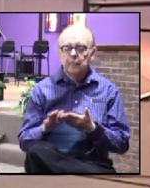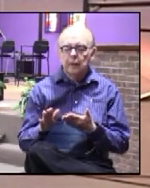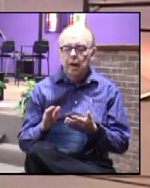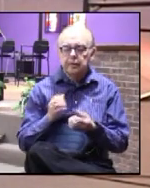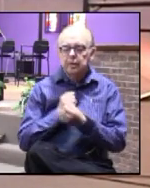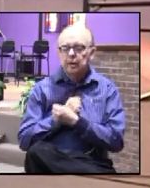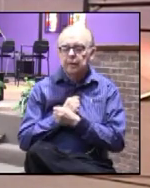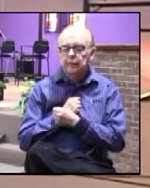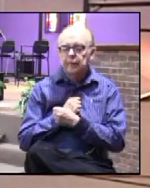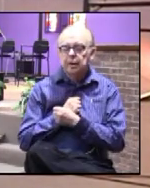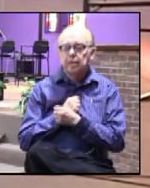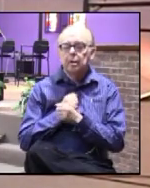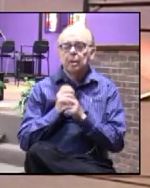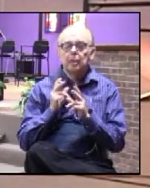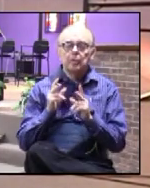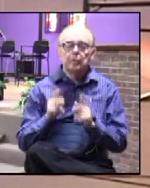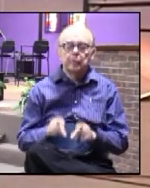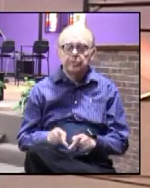person.